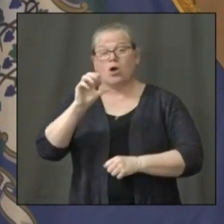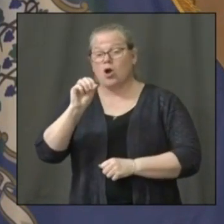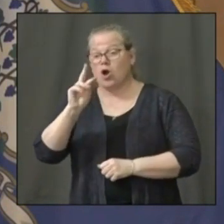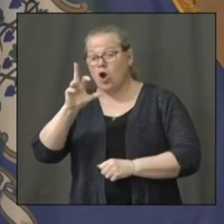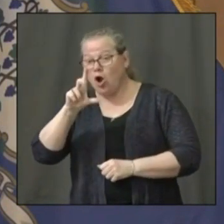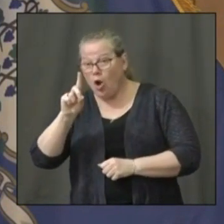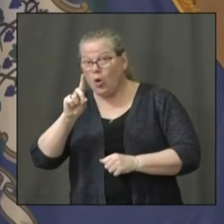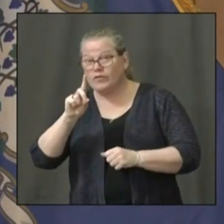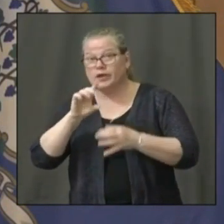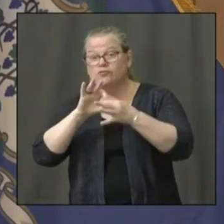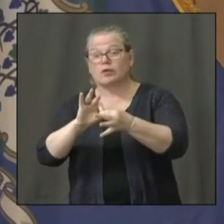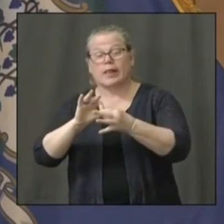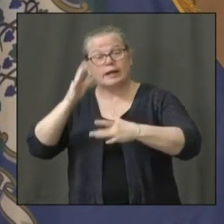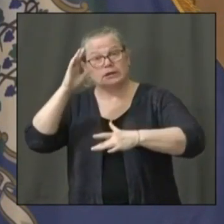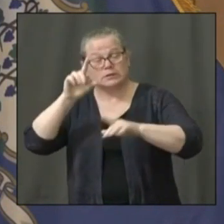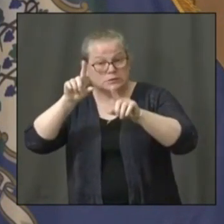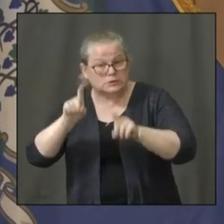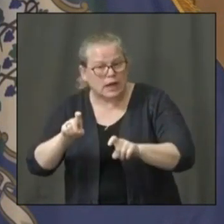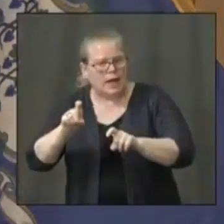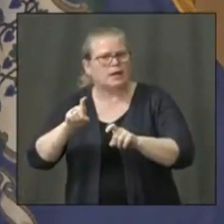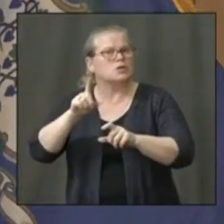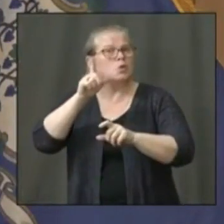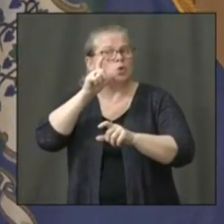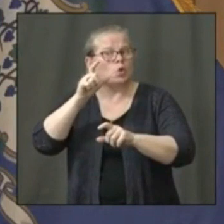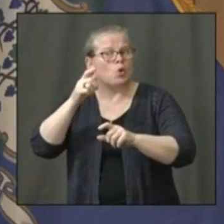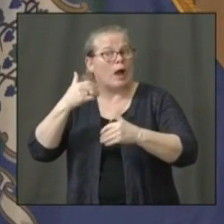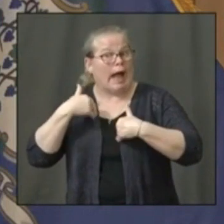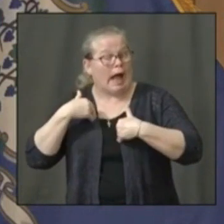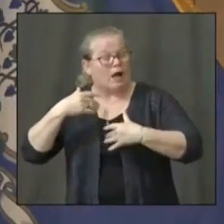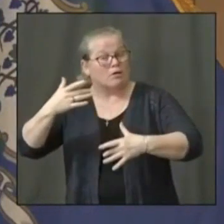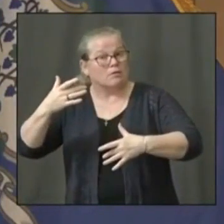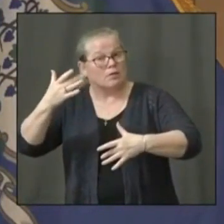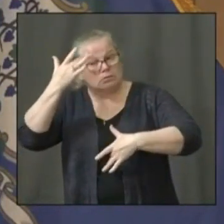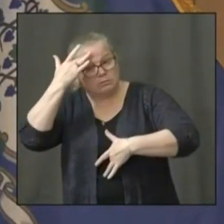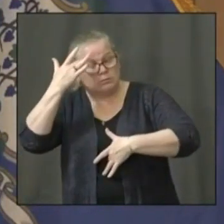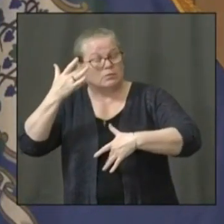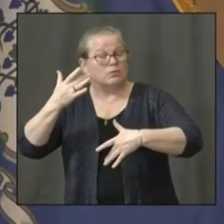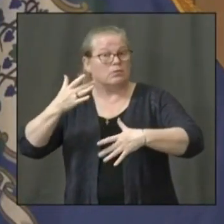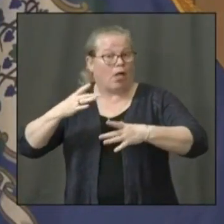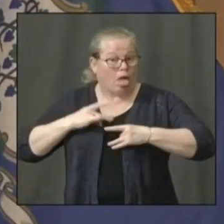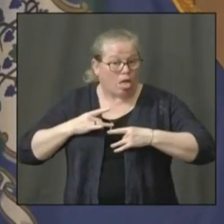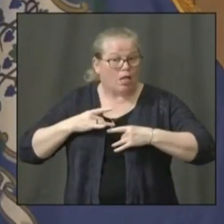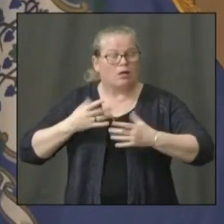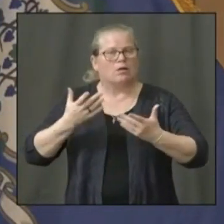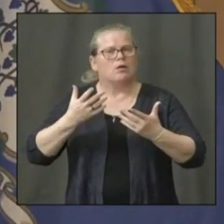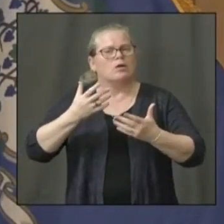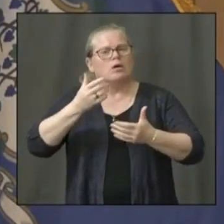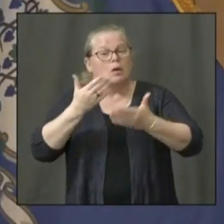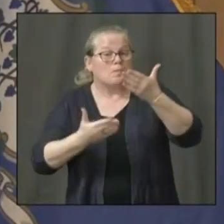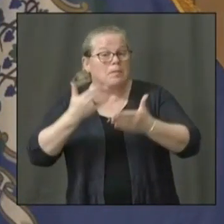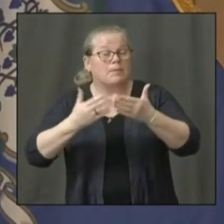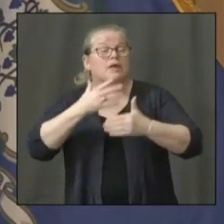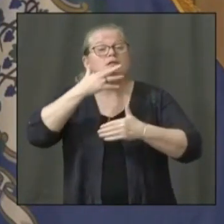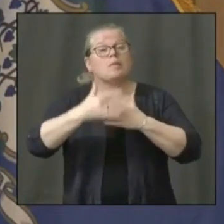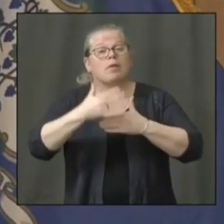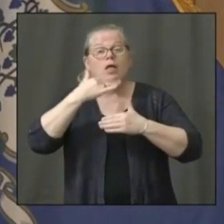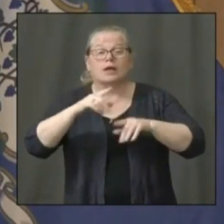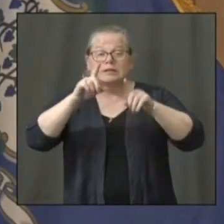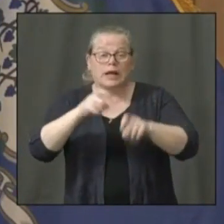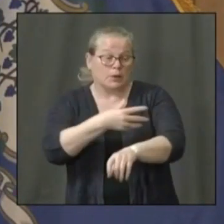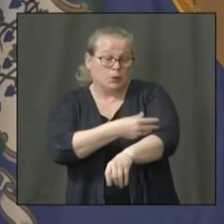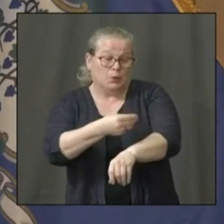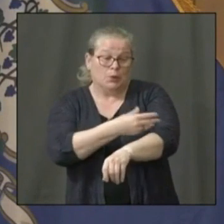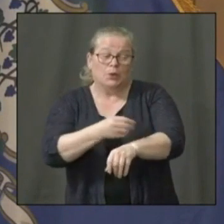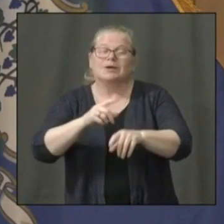who's infected? What are the plasma or the blood tests that allow us to see who is building up a vaccine,